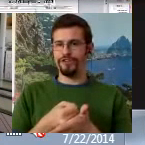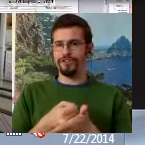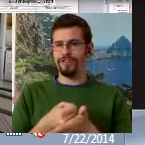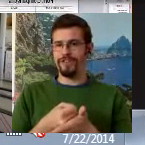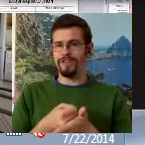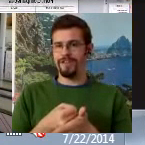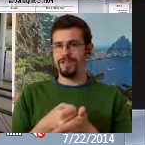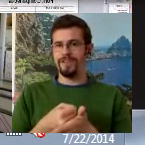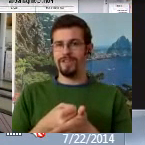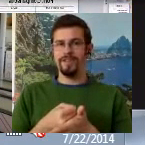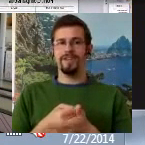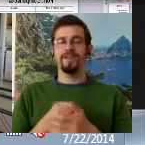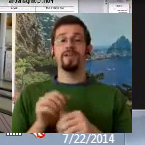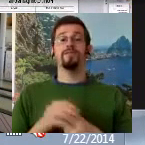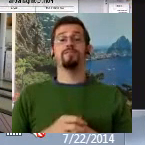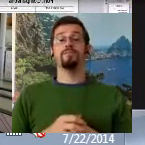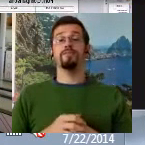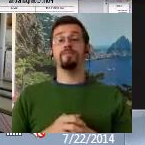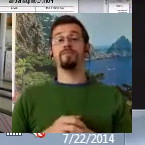And some